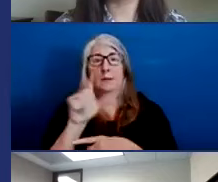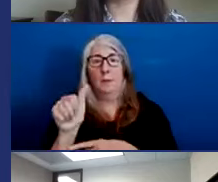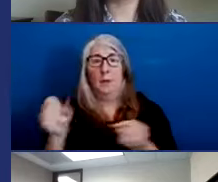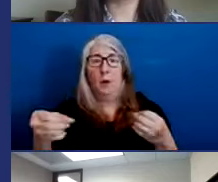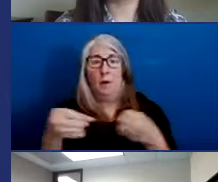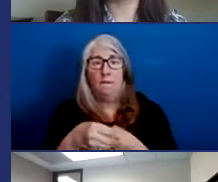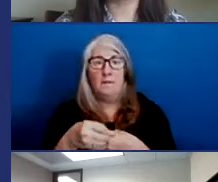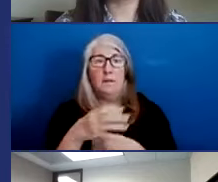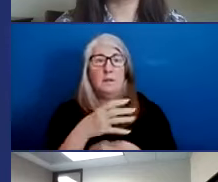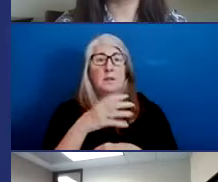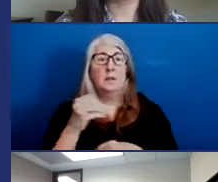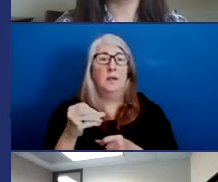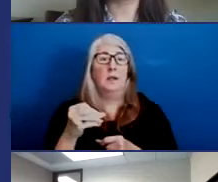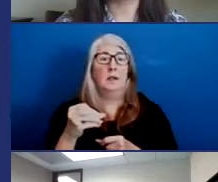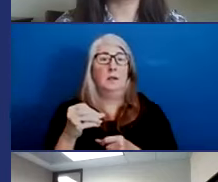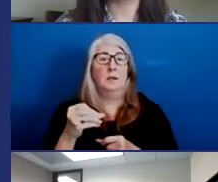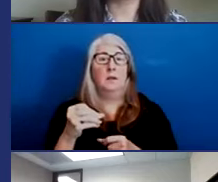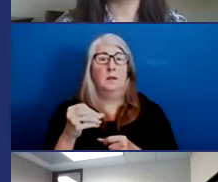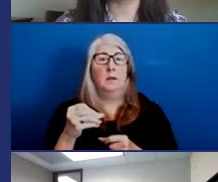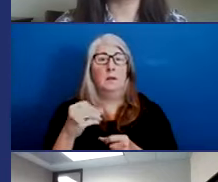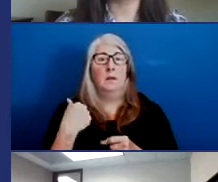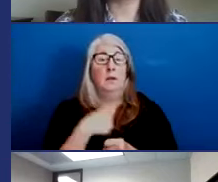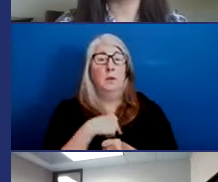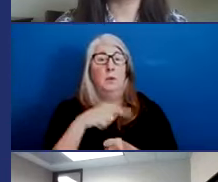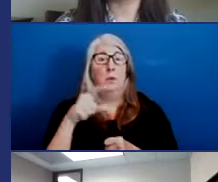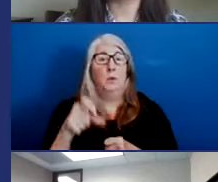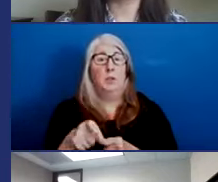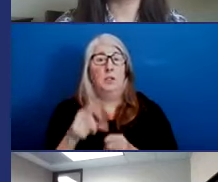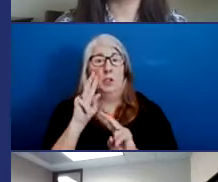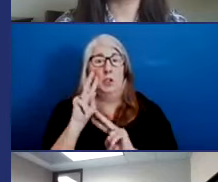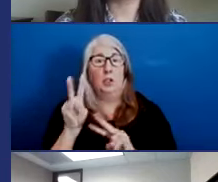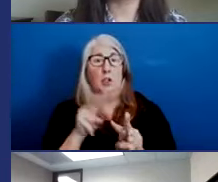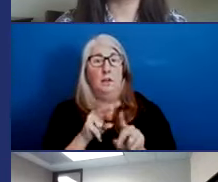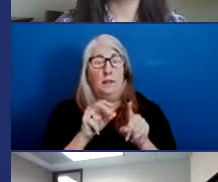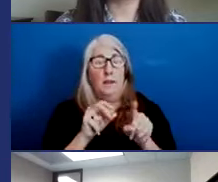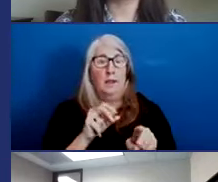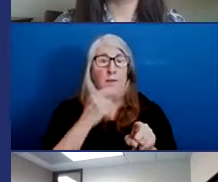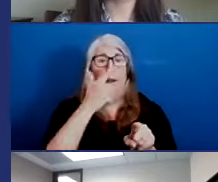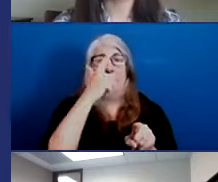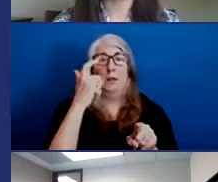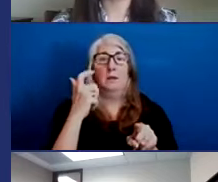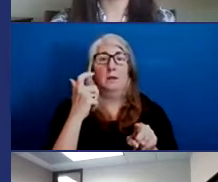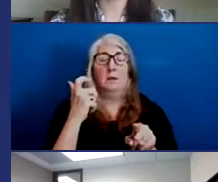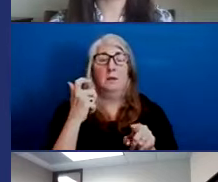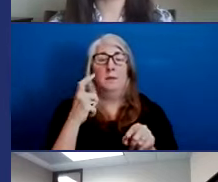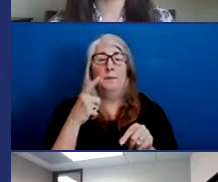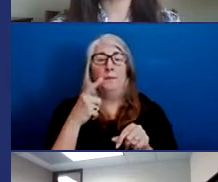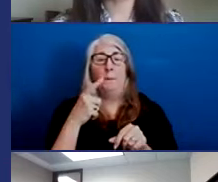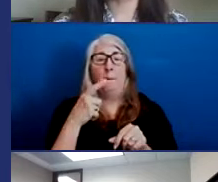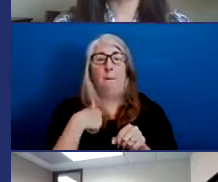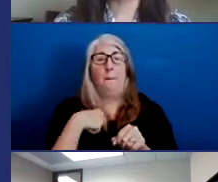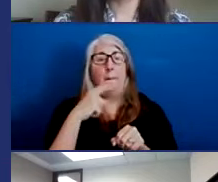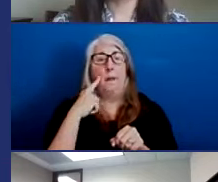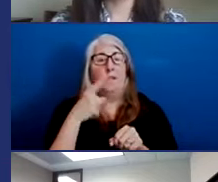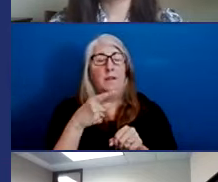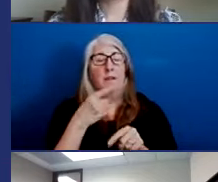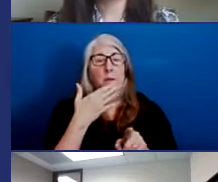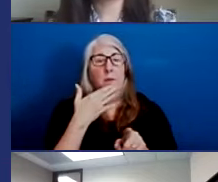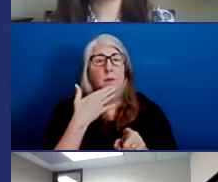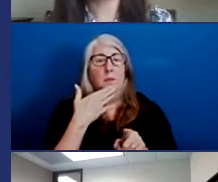and that we should look at it, because I think that for this is very pertinent.